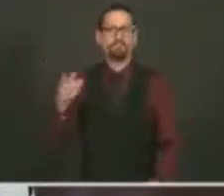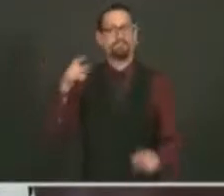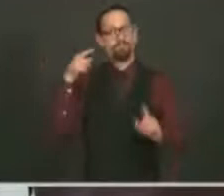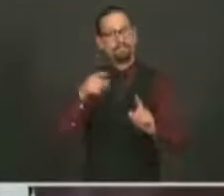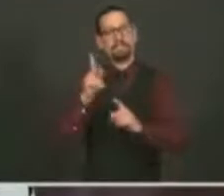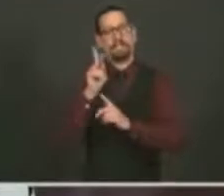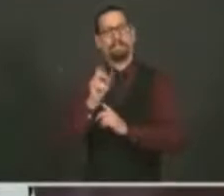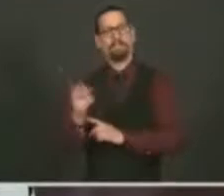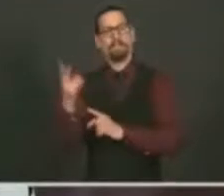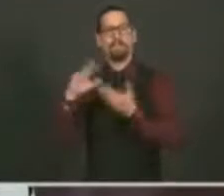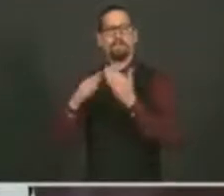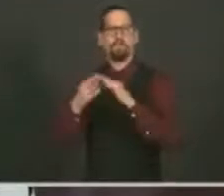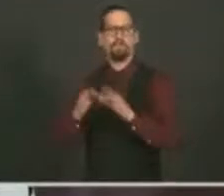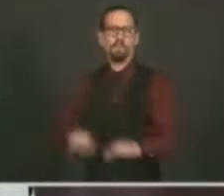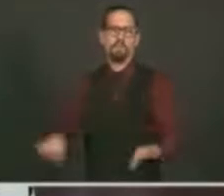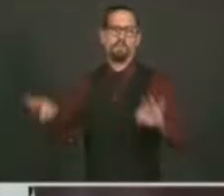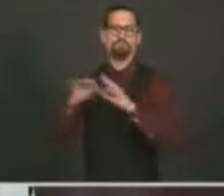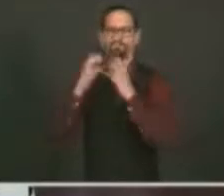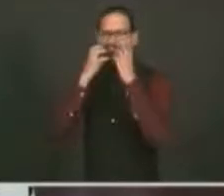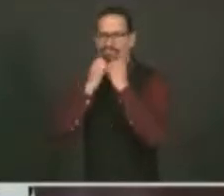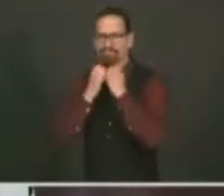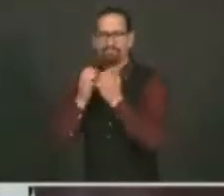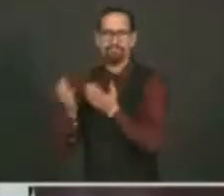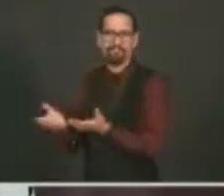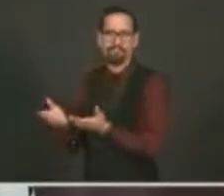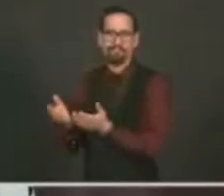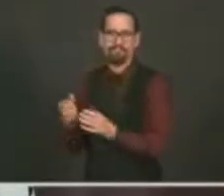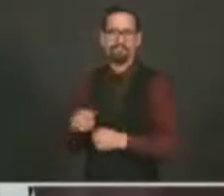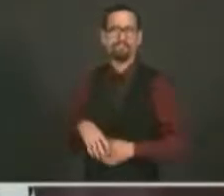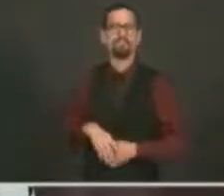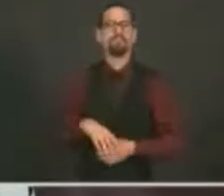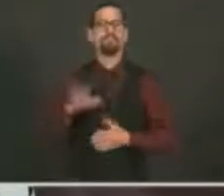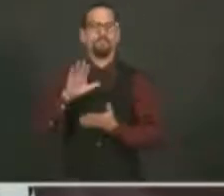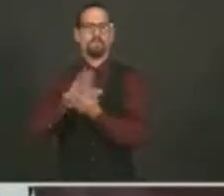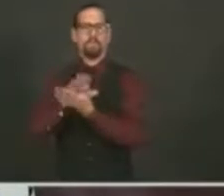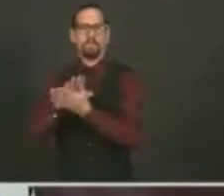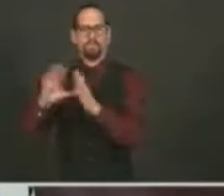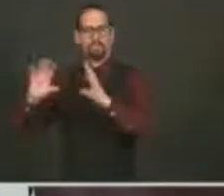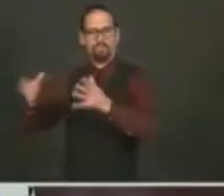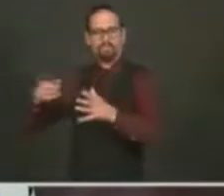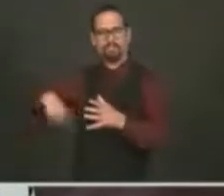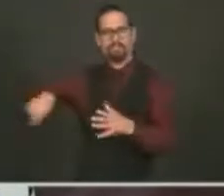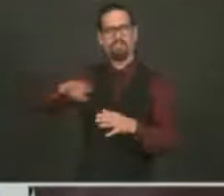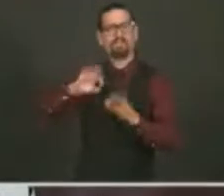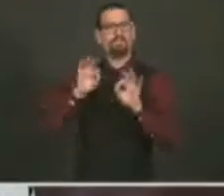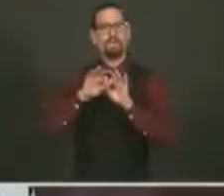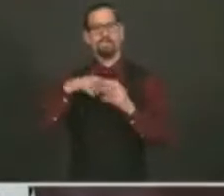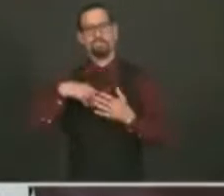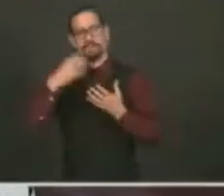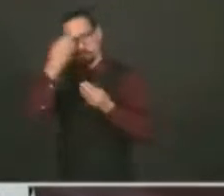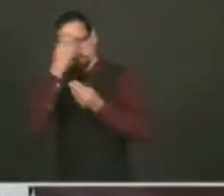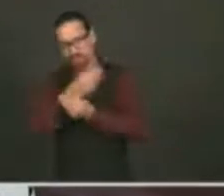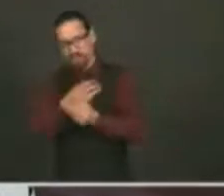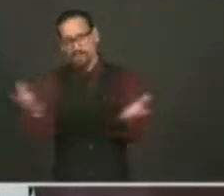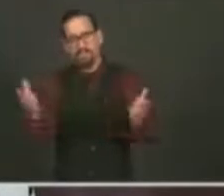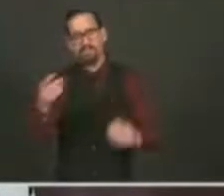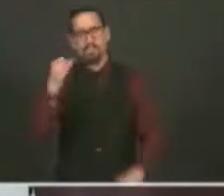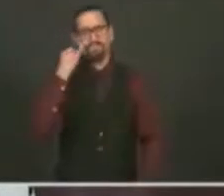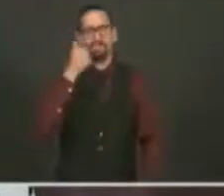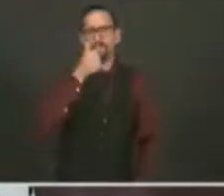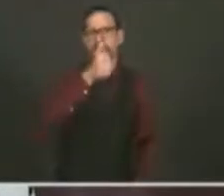Another reminder I want to share with school communities is that if someone in your household has symptoms